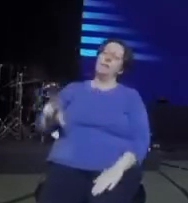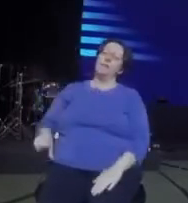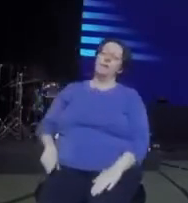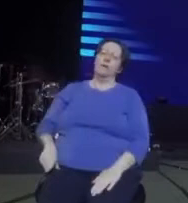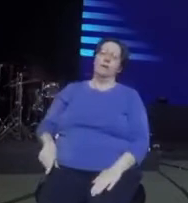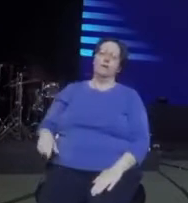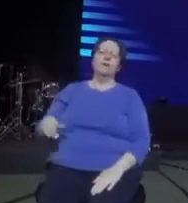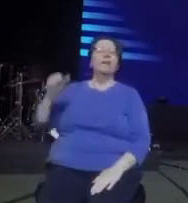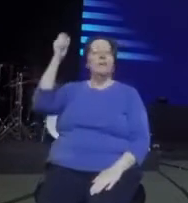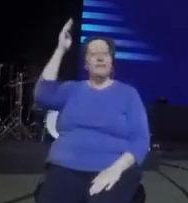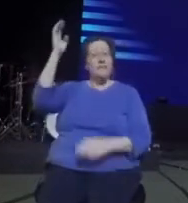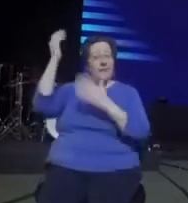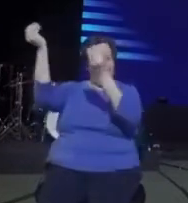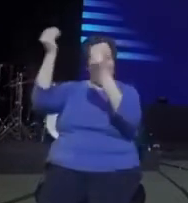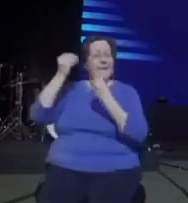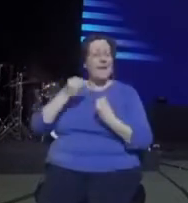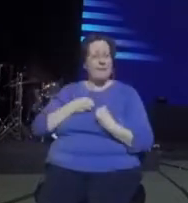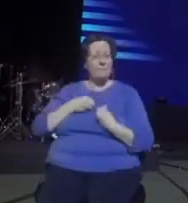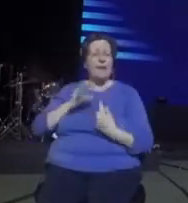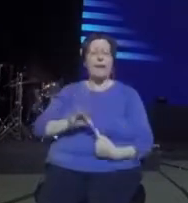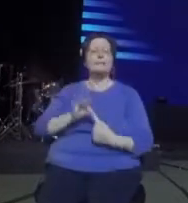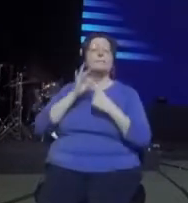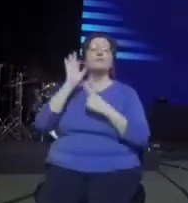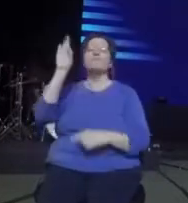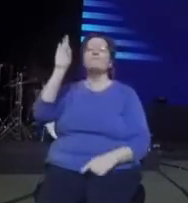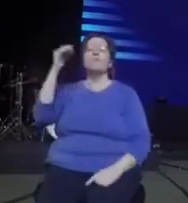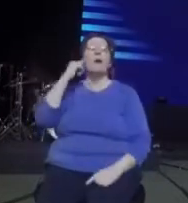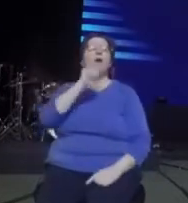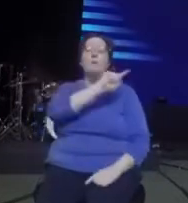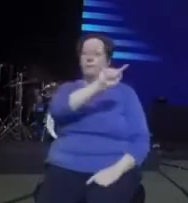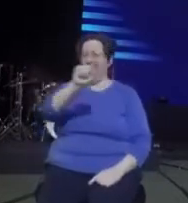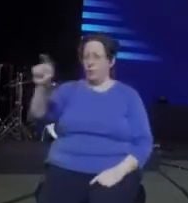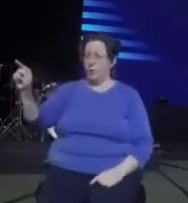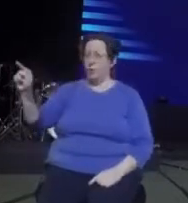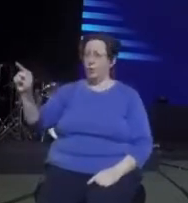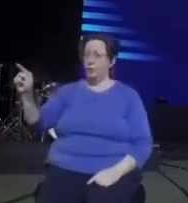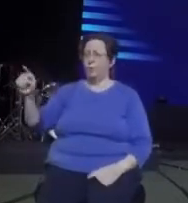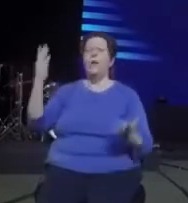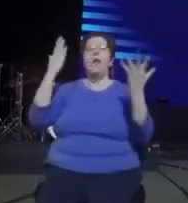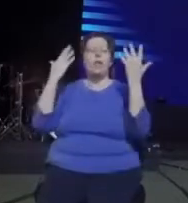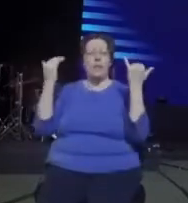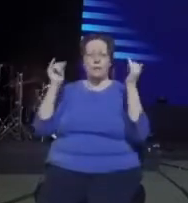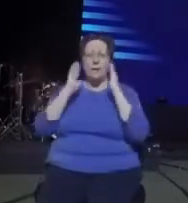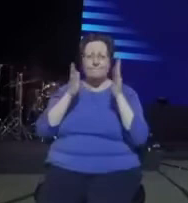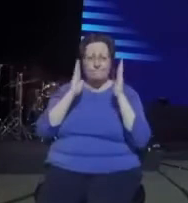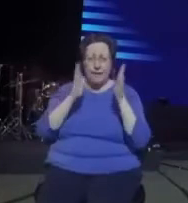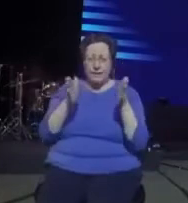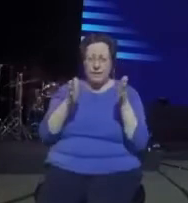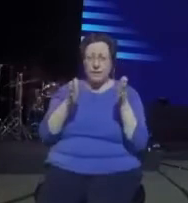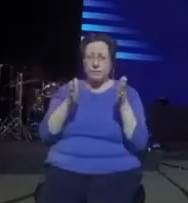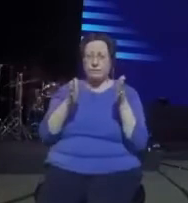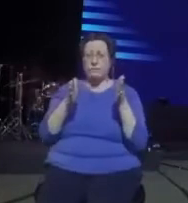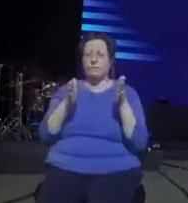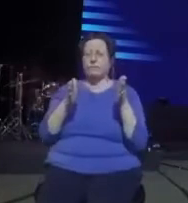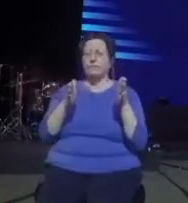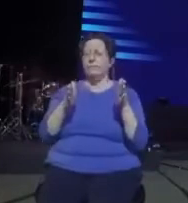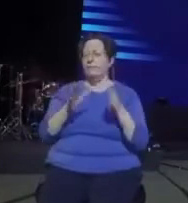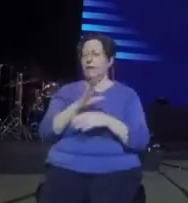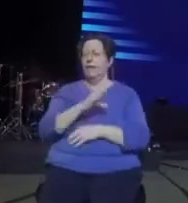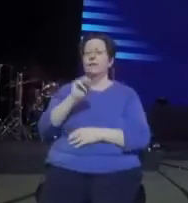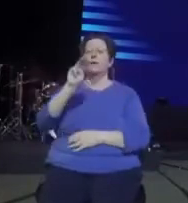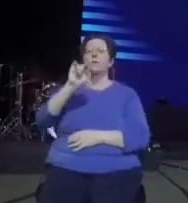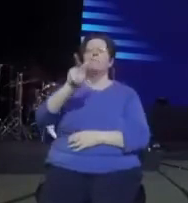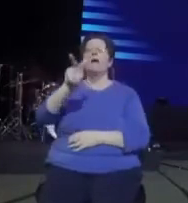God gave me a special message for you tonight, and for you tonight. That's why you should be listening. And go with me to Mark in the